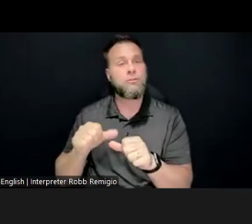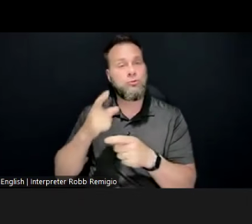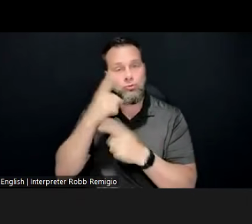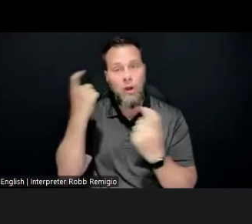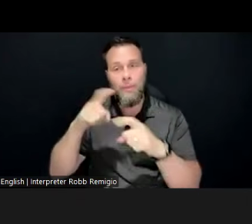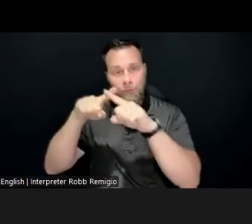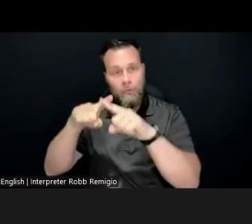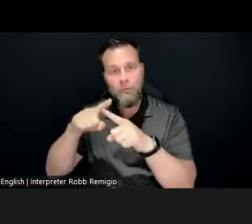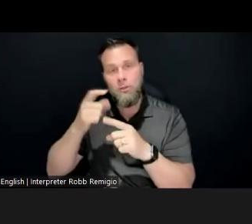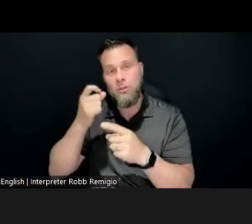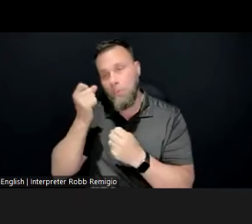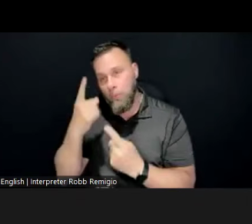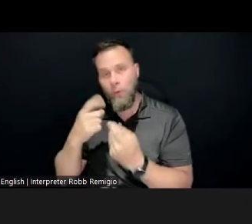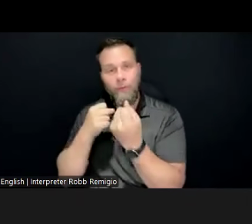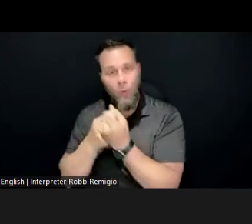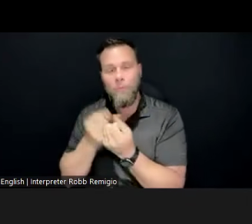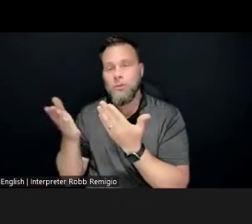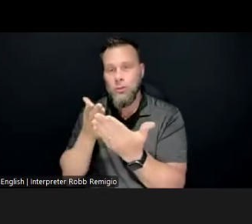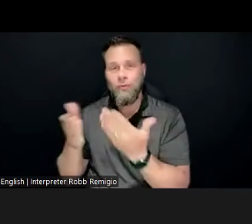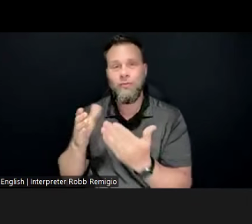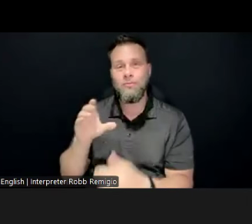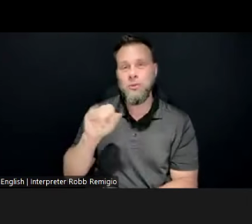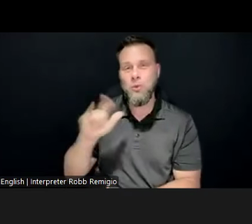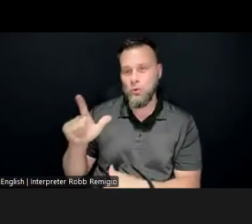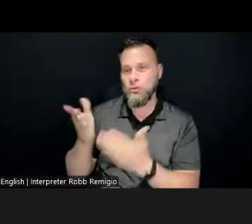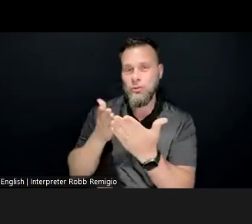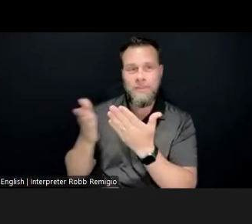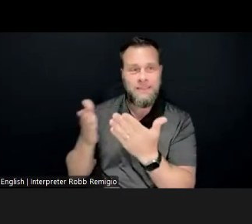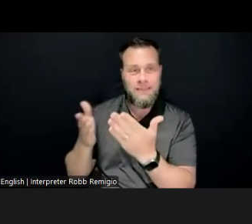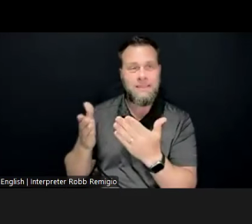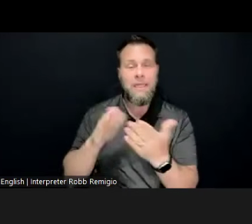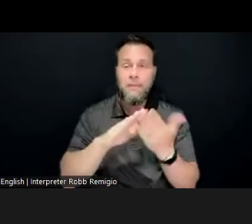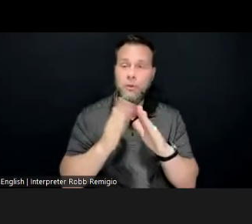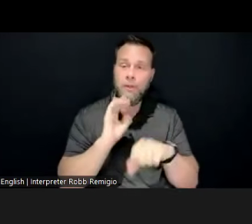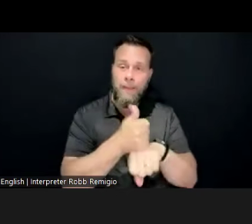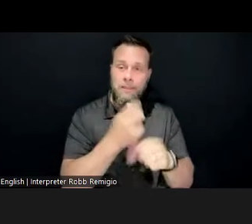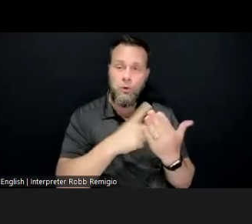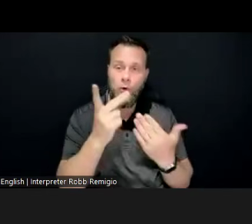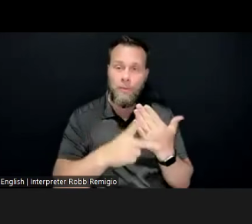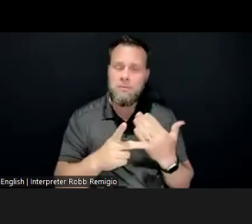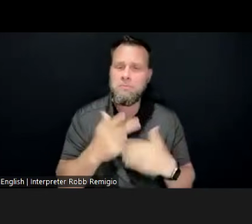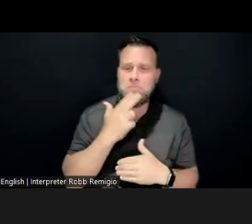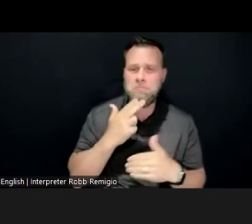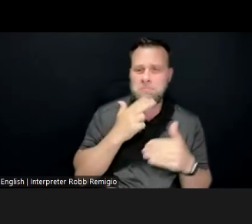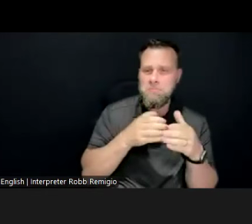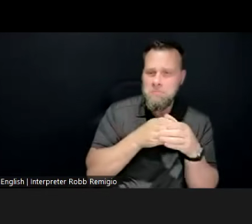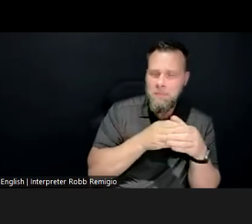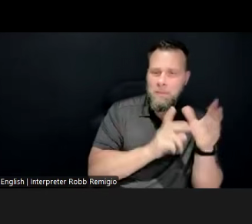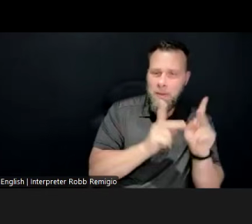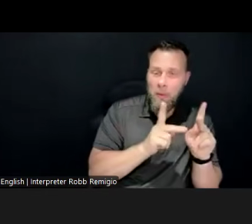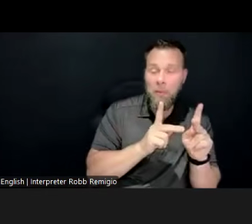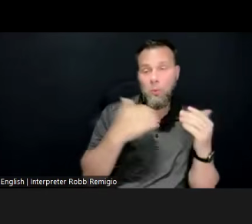and community-based programs. So, we had a small number of people, but an incredibly nuanced and